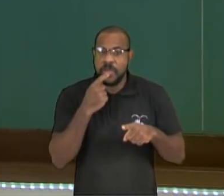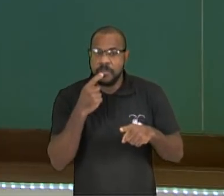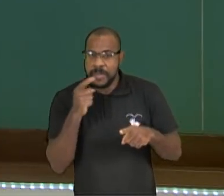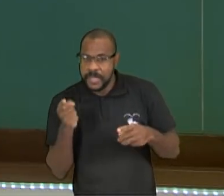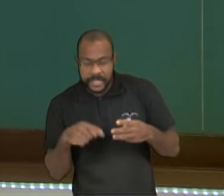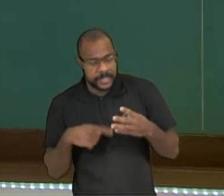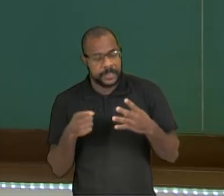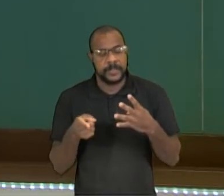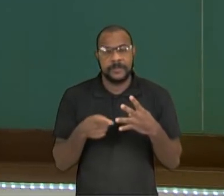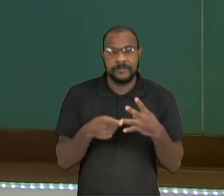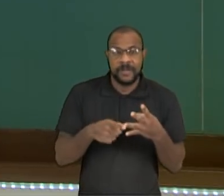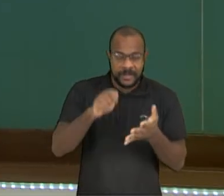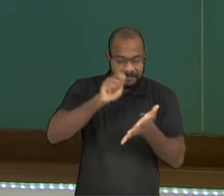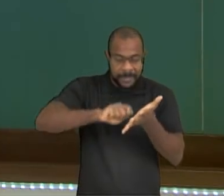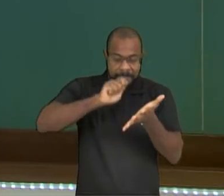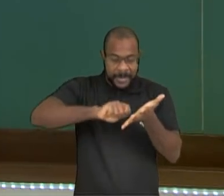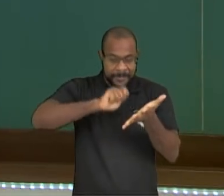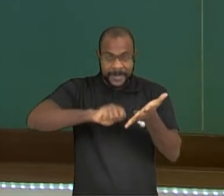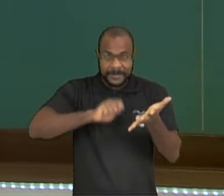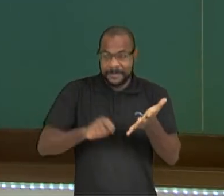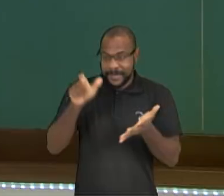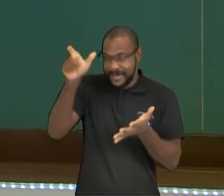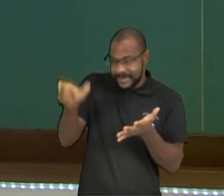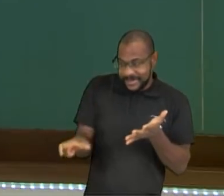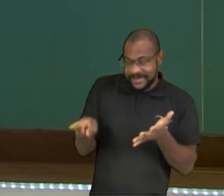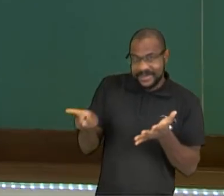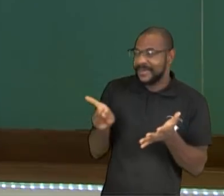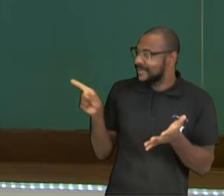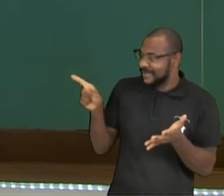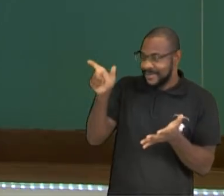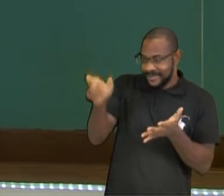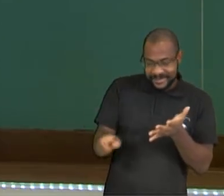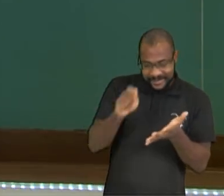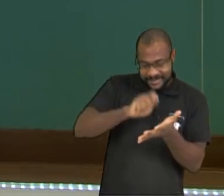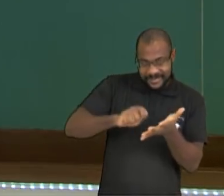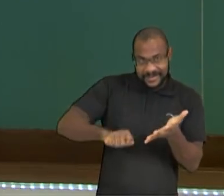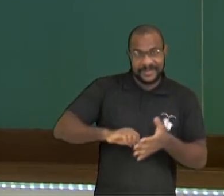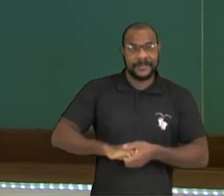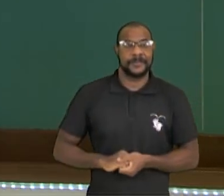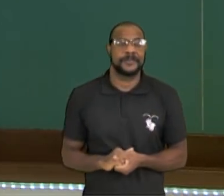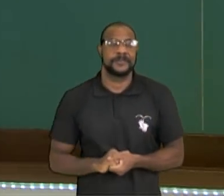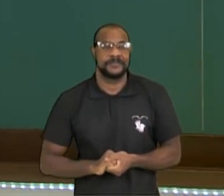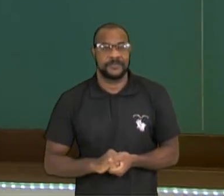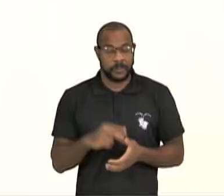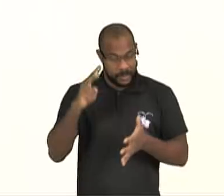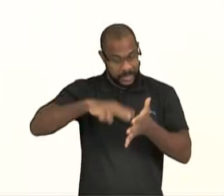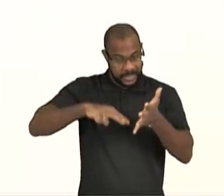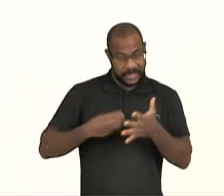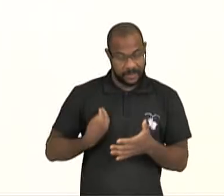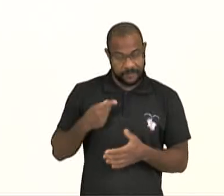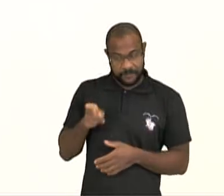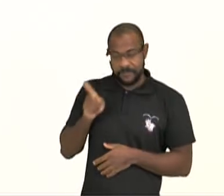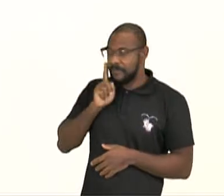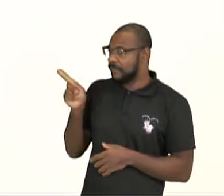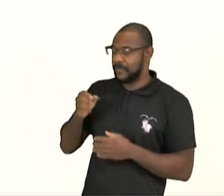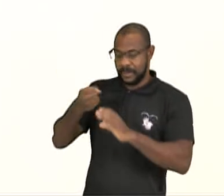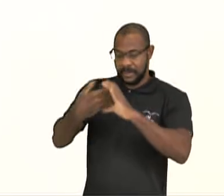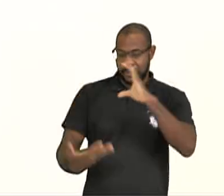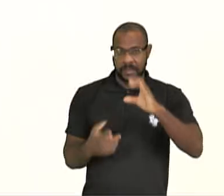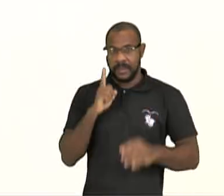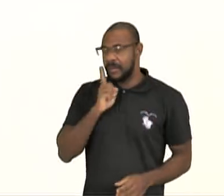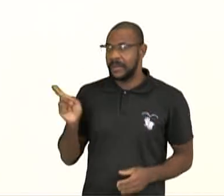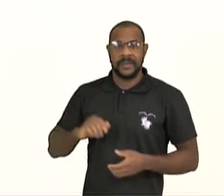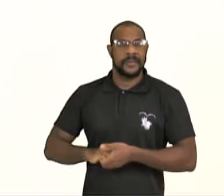estou descrevendo toda a imagem, ok? Então vamos ler um pouquinho sobre o Mike. Presta atenção. This is